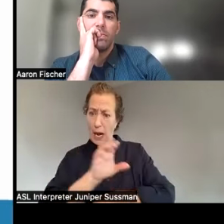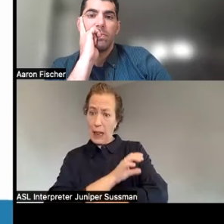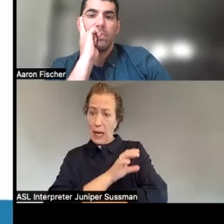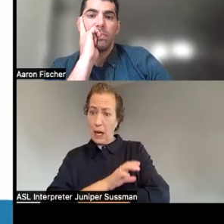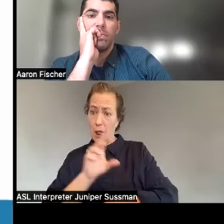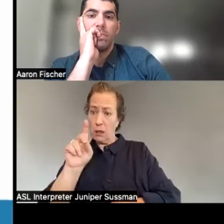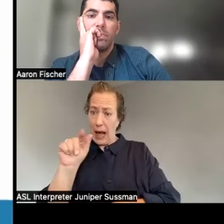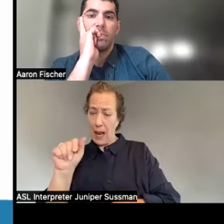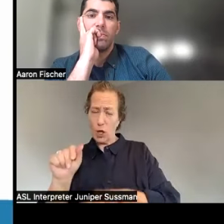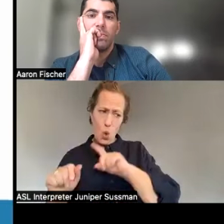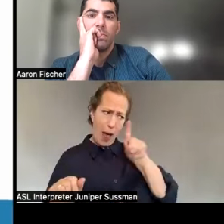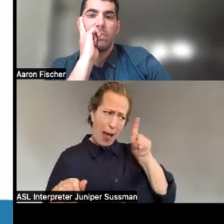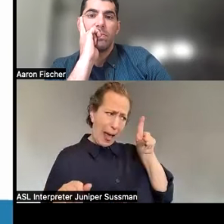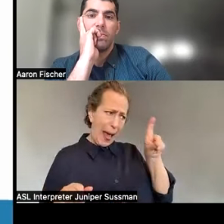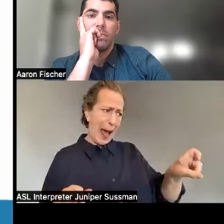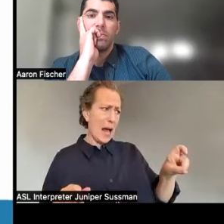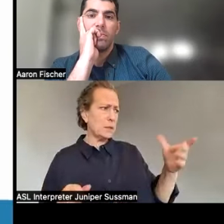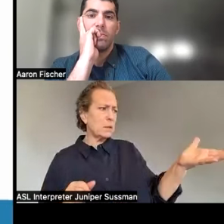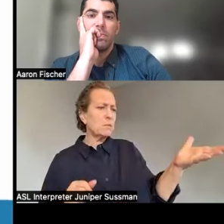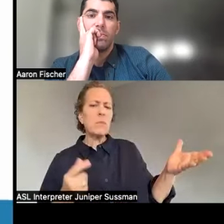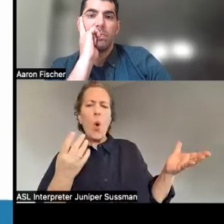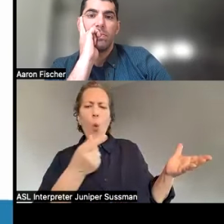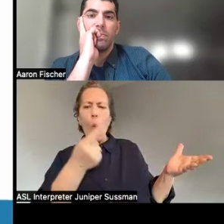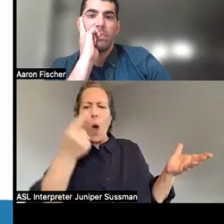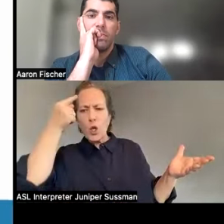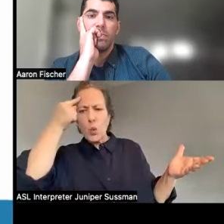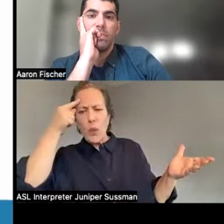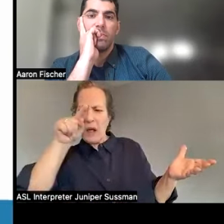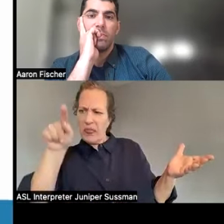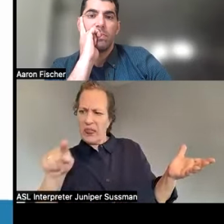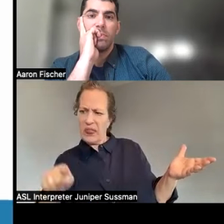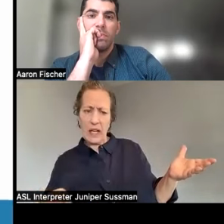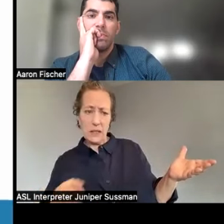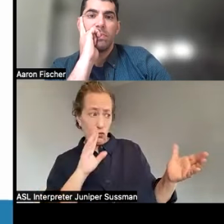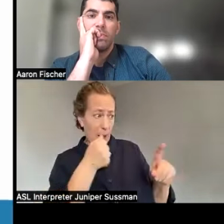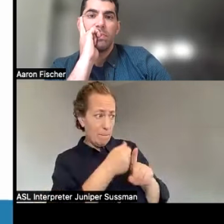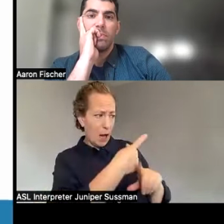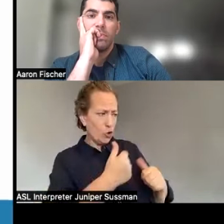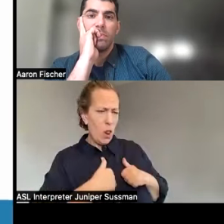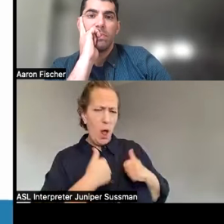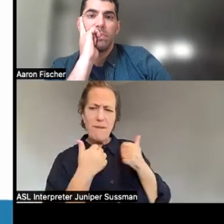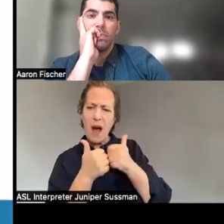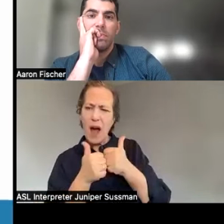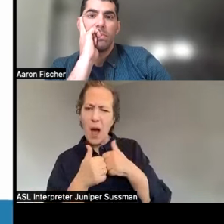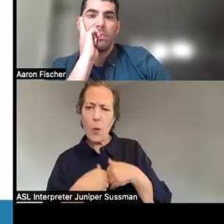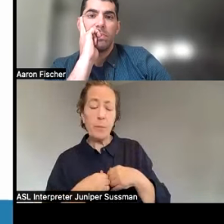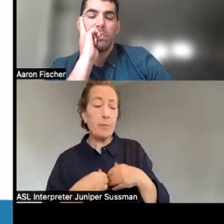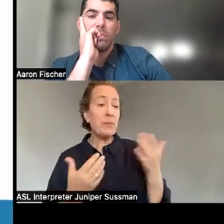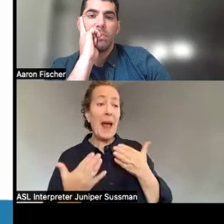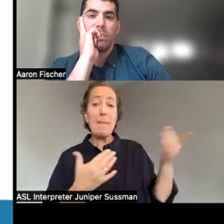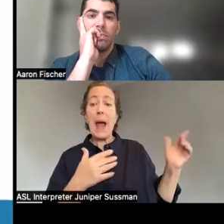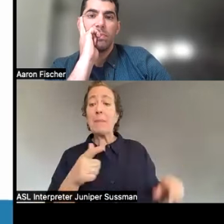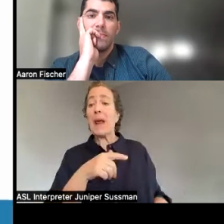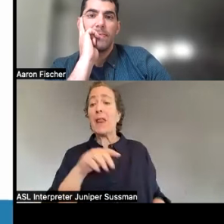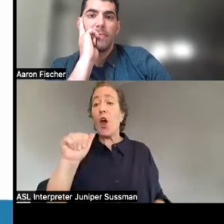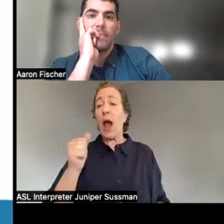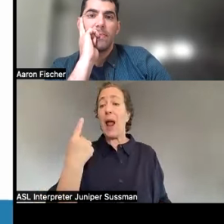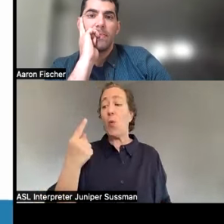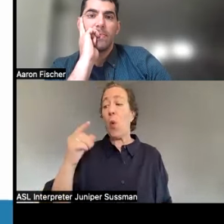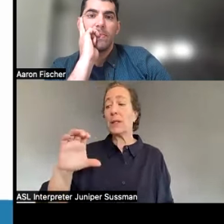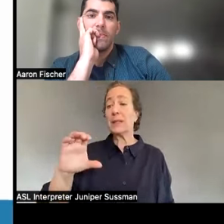data. For example, ask patients if they come in and their hemoglobin A1C level has